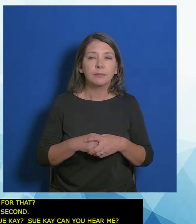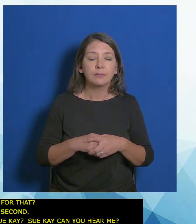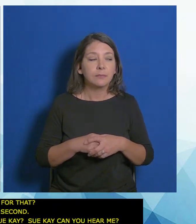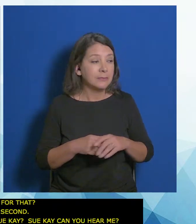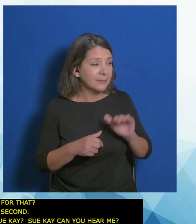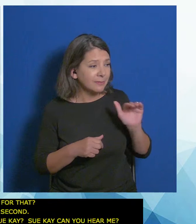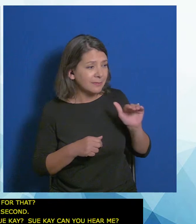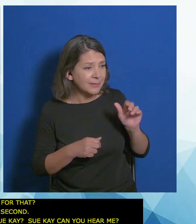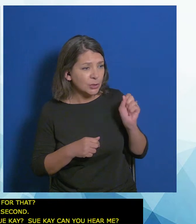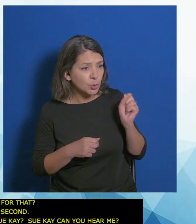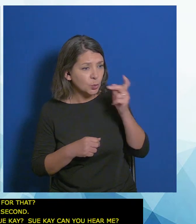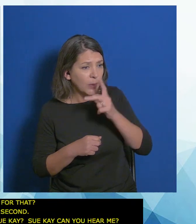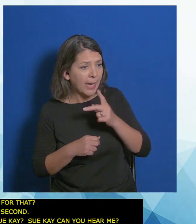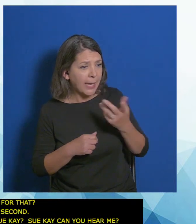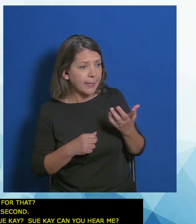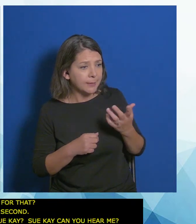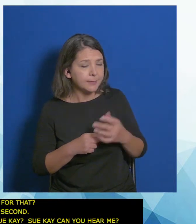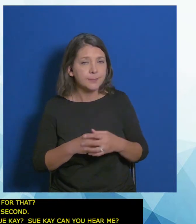Suke?